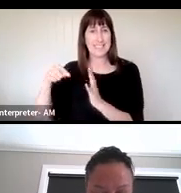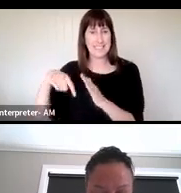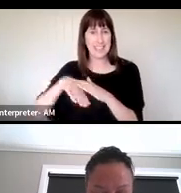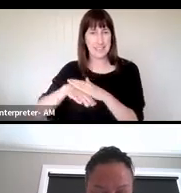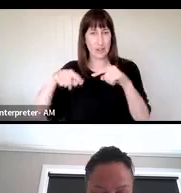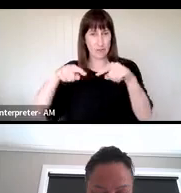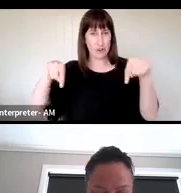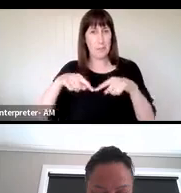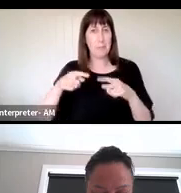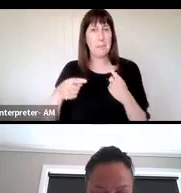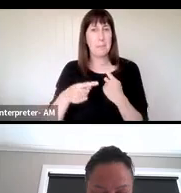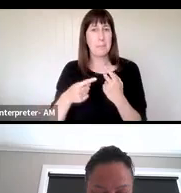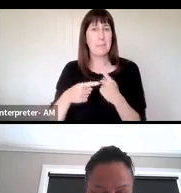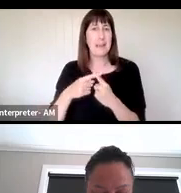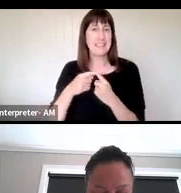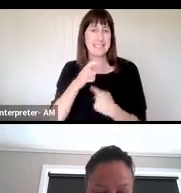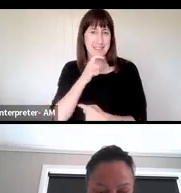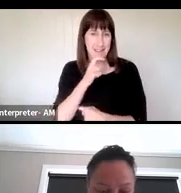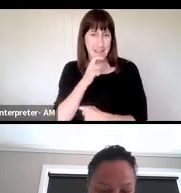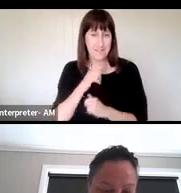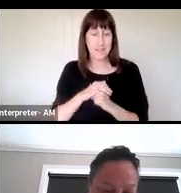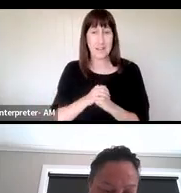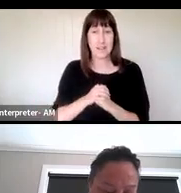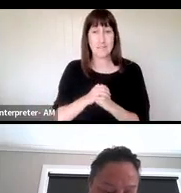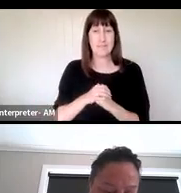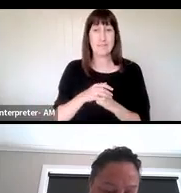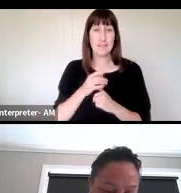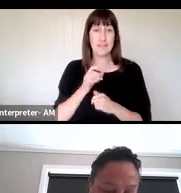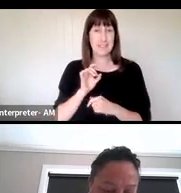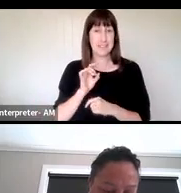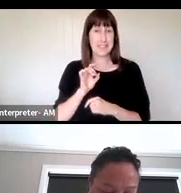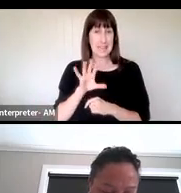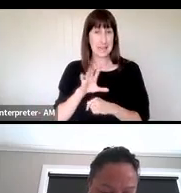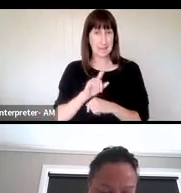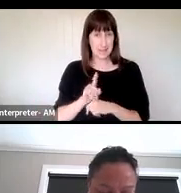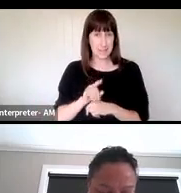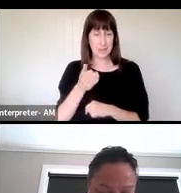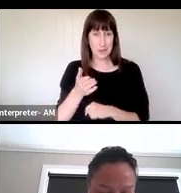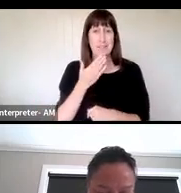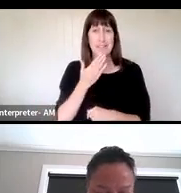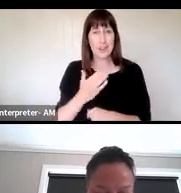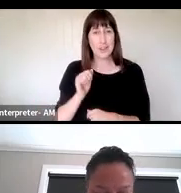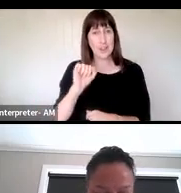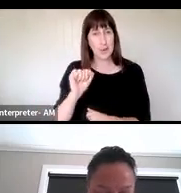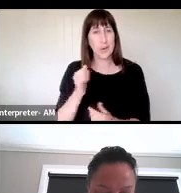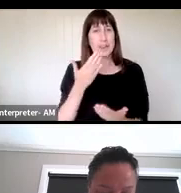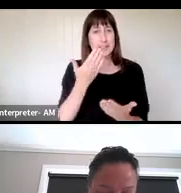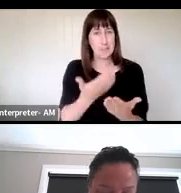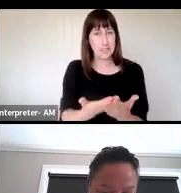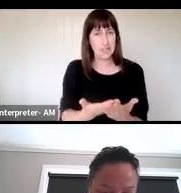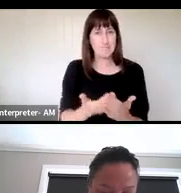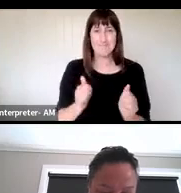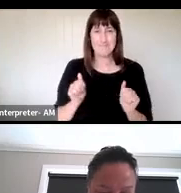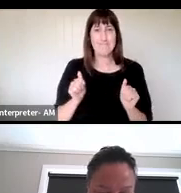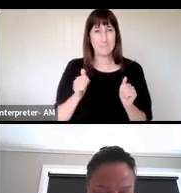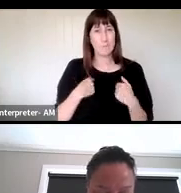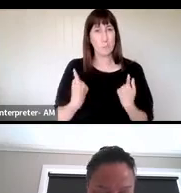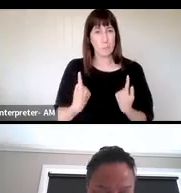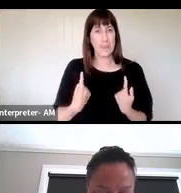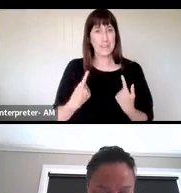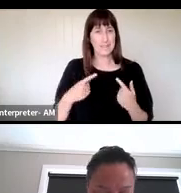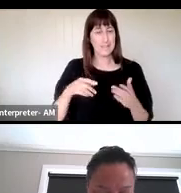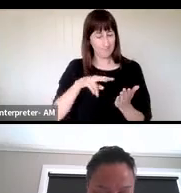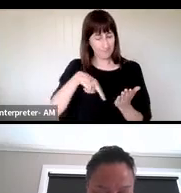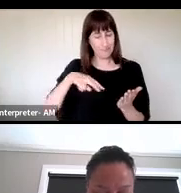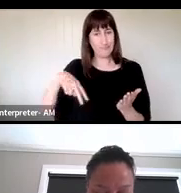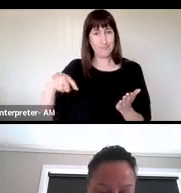We have 10 minutes with you. Thank you for your submission. Take it as read. And if you would like